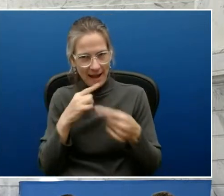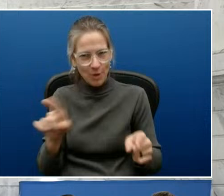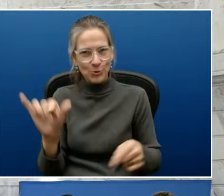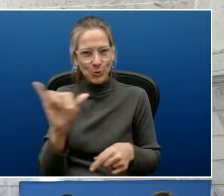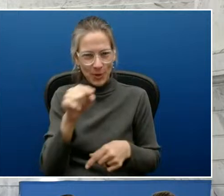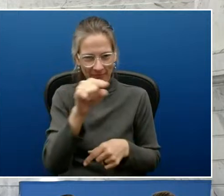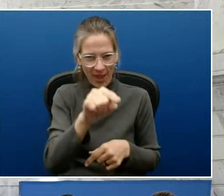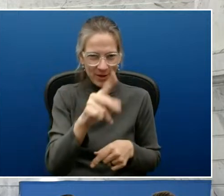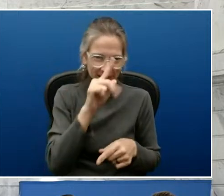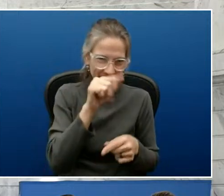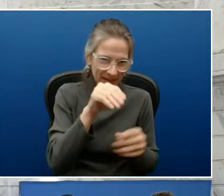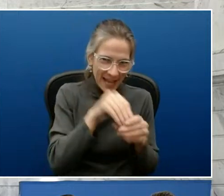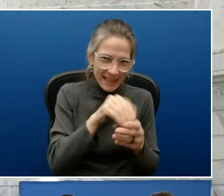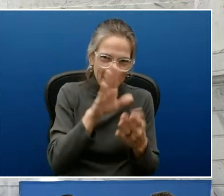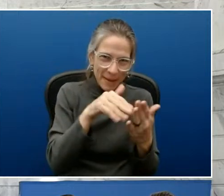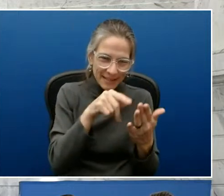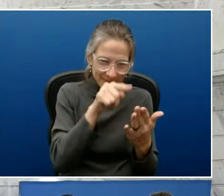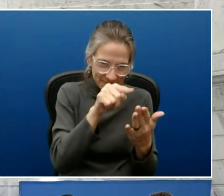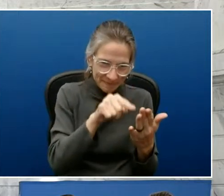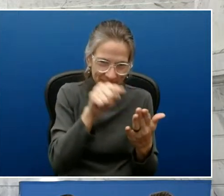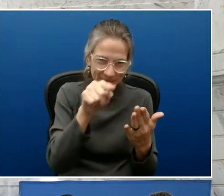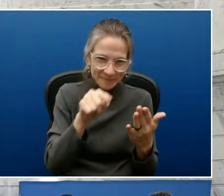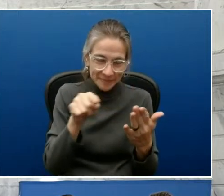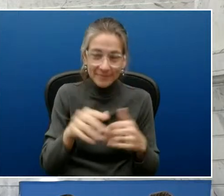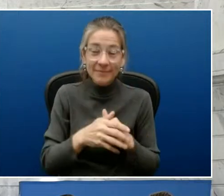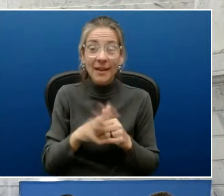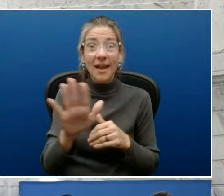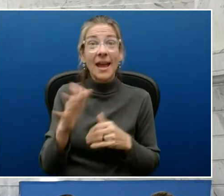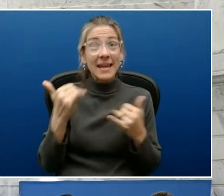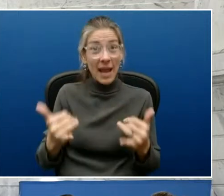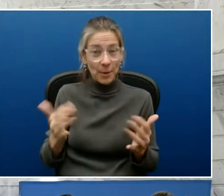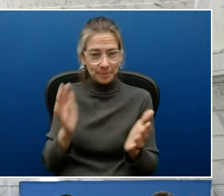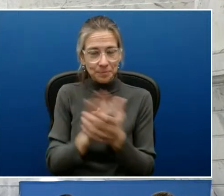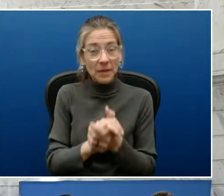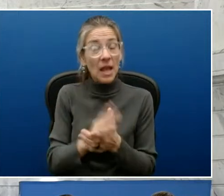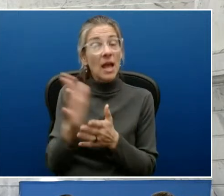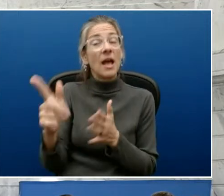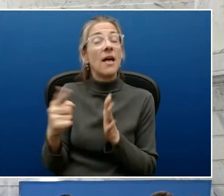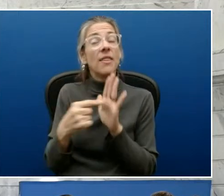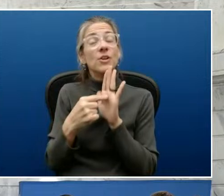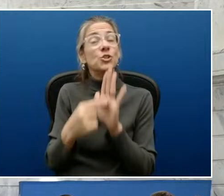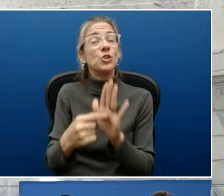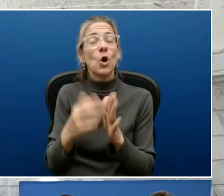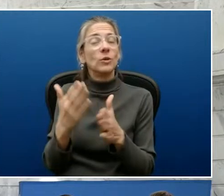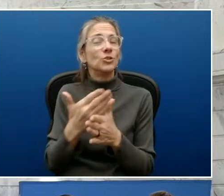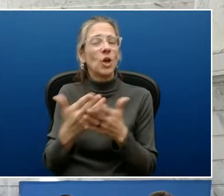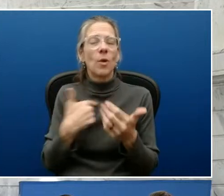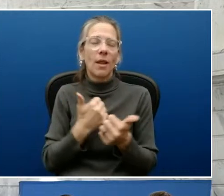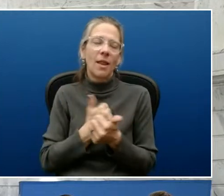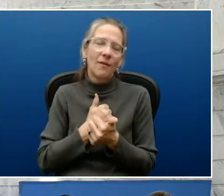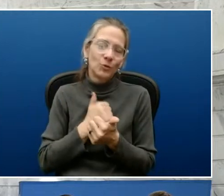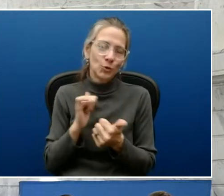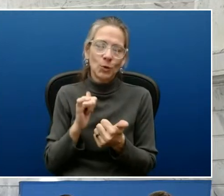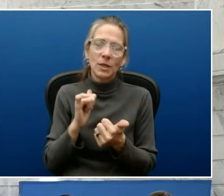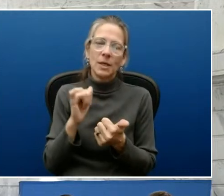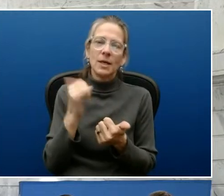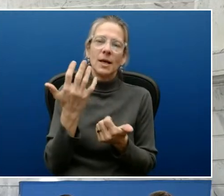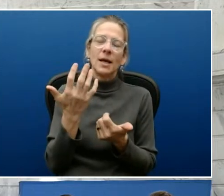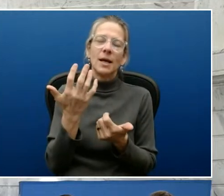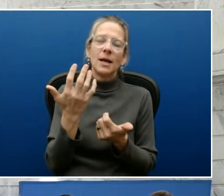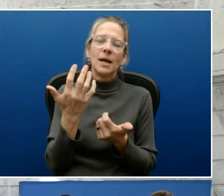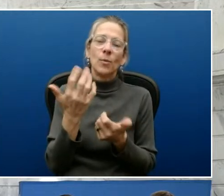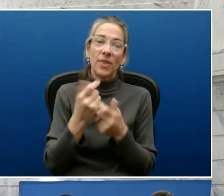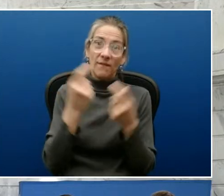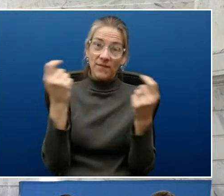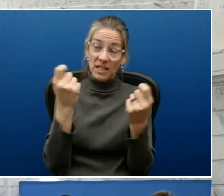too, another tradition that we love to share is the iconic symbol of the Derby Festival that we want to leave you guys with today. Governor,